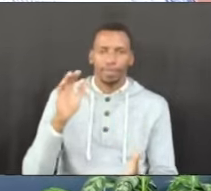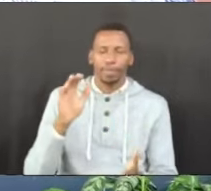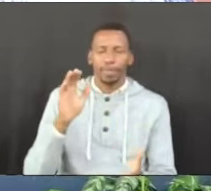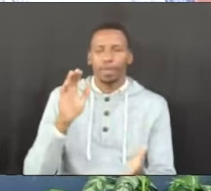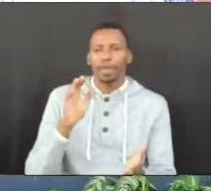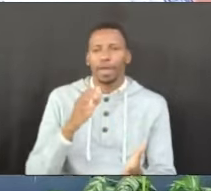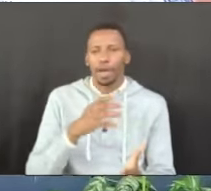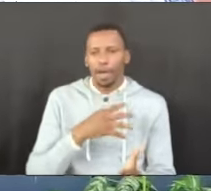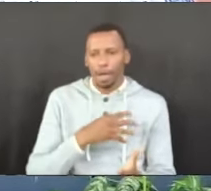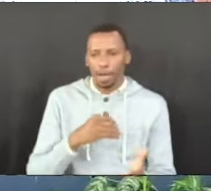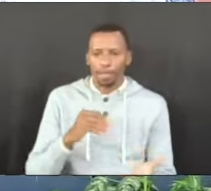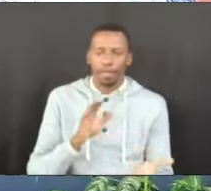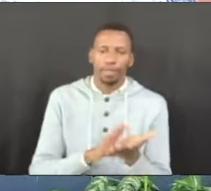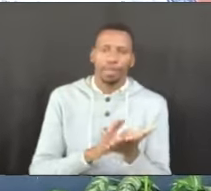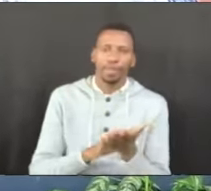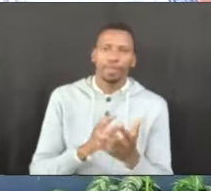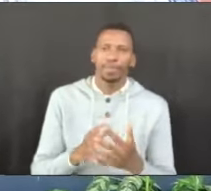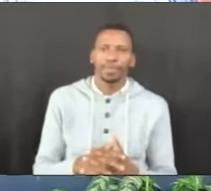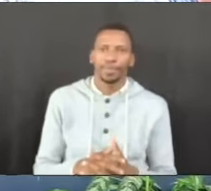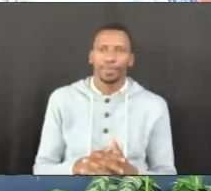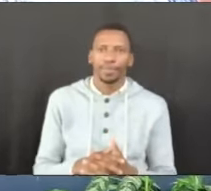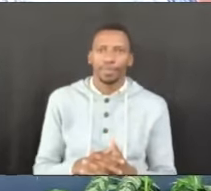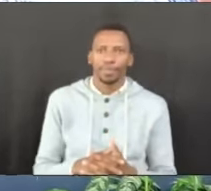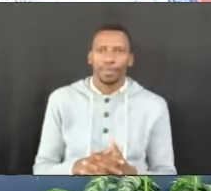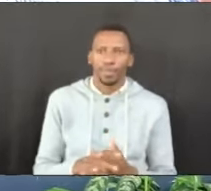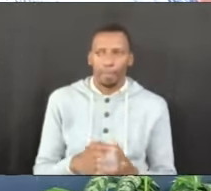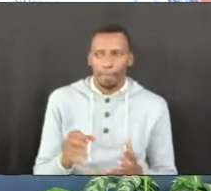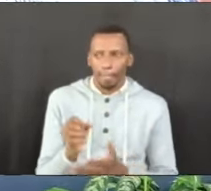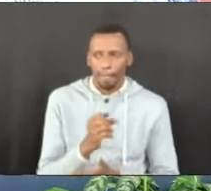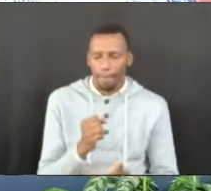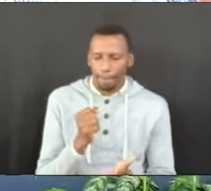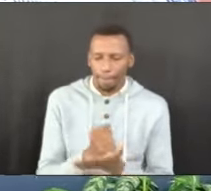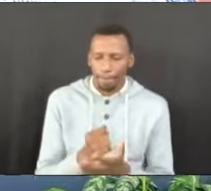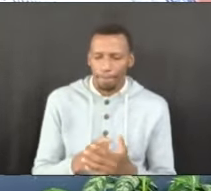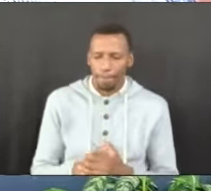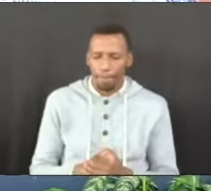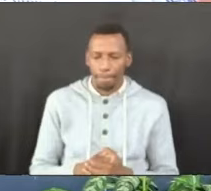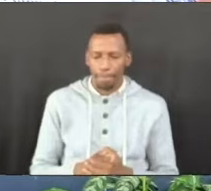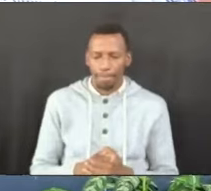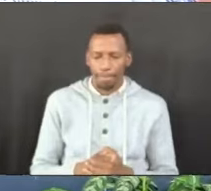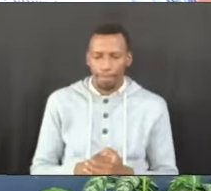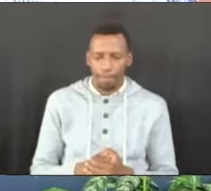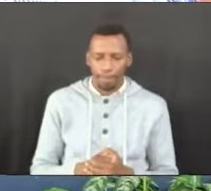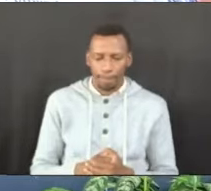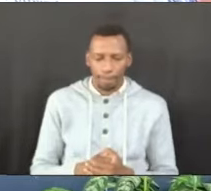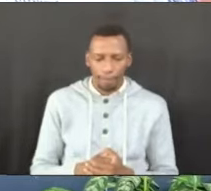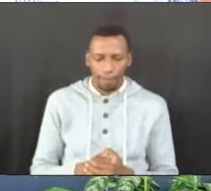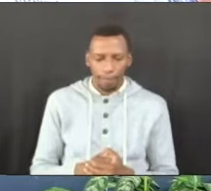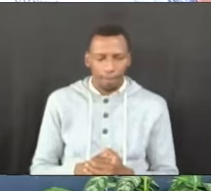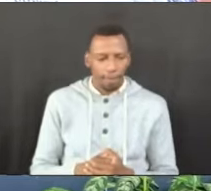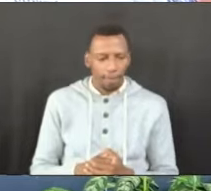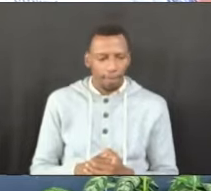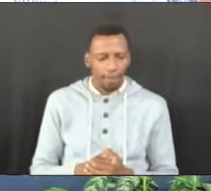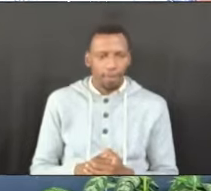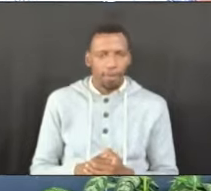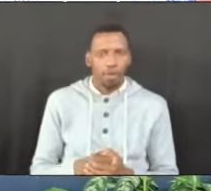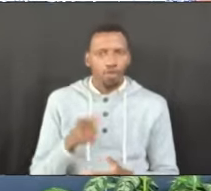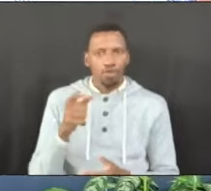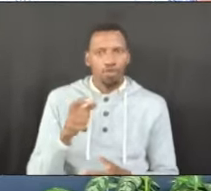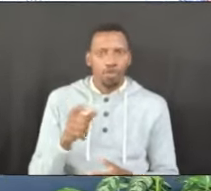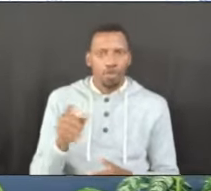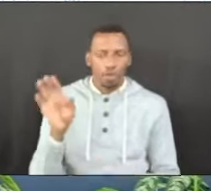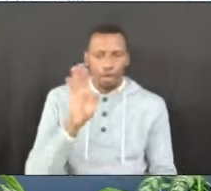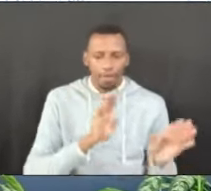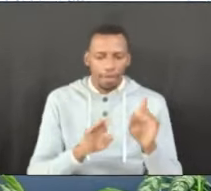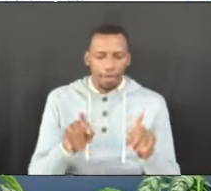praise. People who understand usually say amen. Yeah, usually the problem is you're behaving like my maths class. When